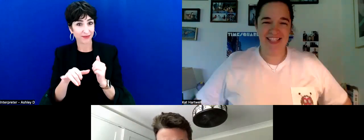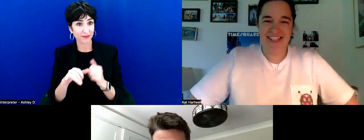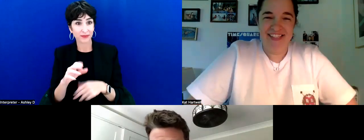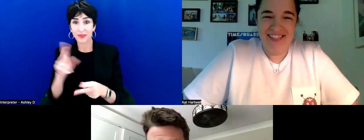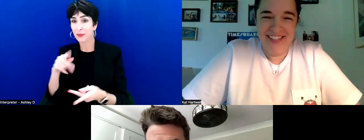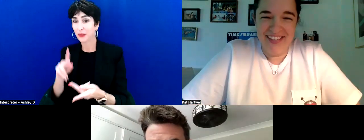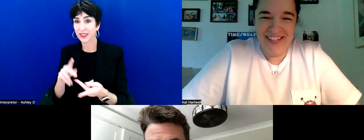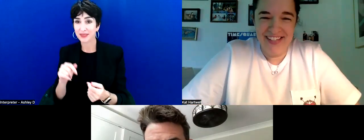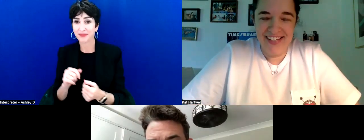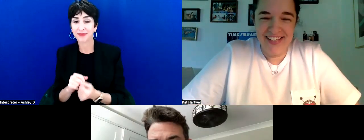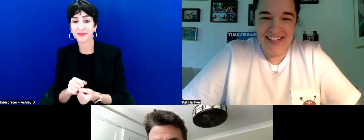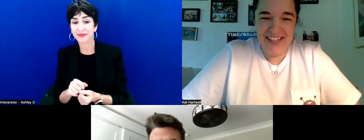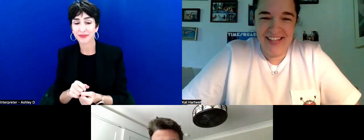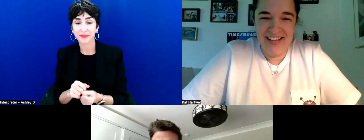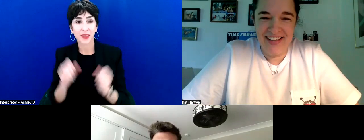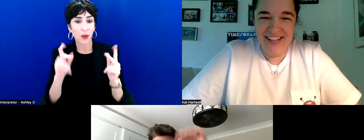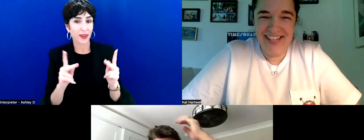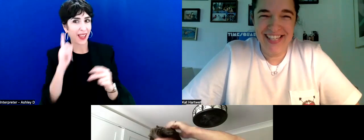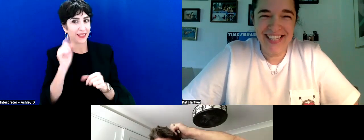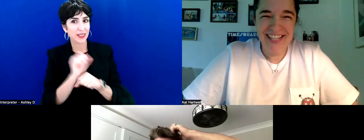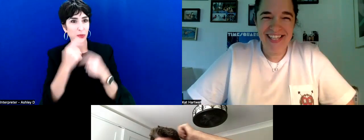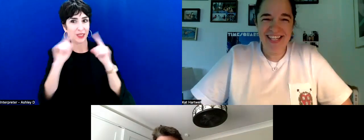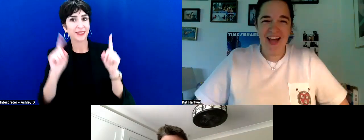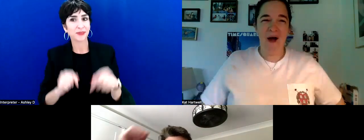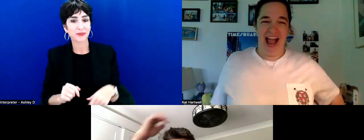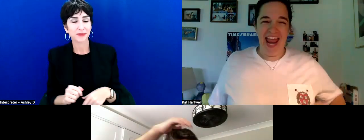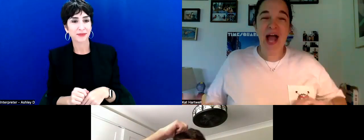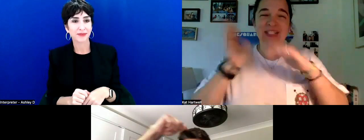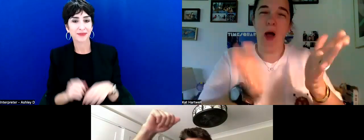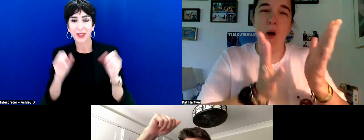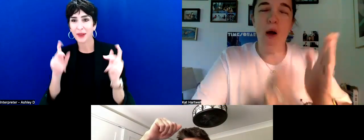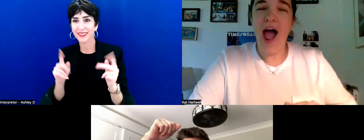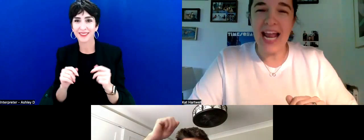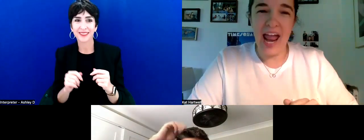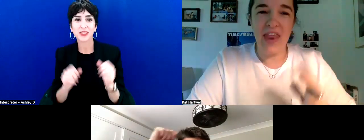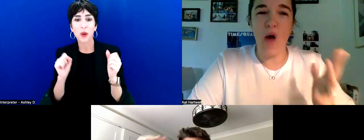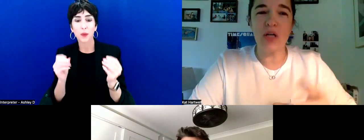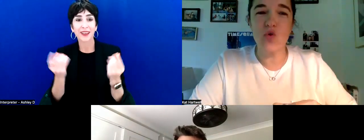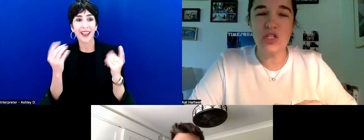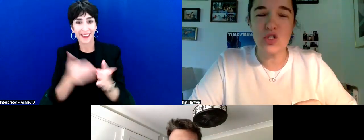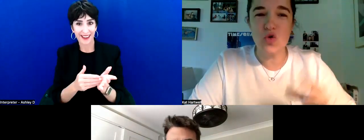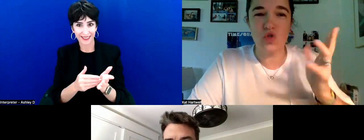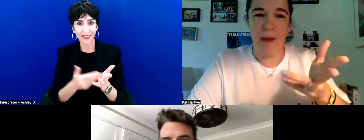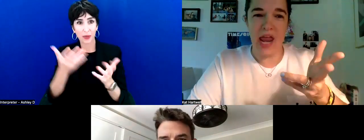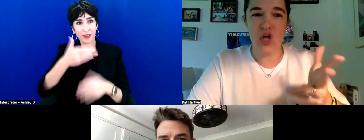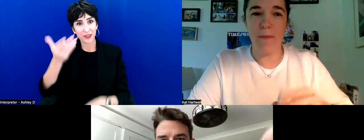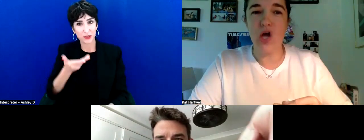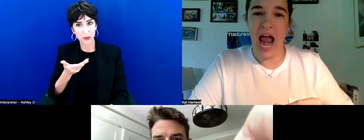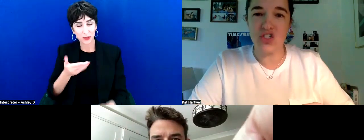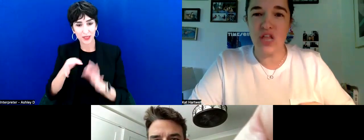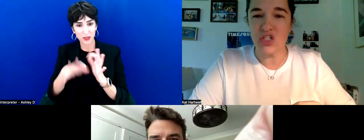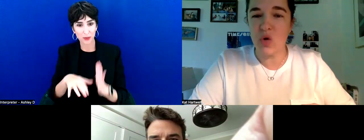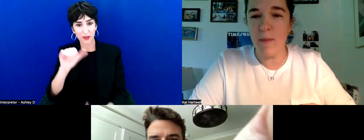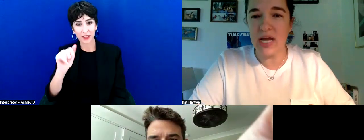perfect. Okay, I think that's working. Okay. So again, I want to introduce my